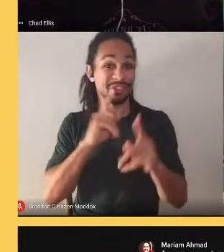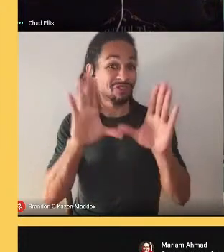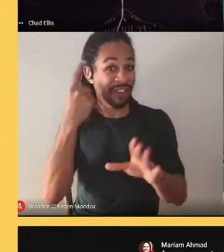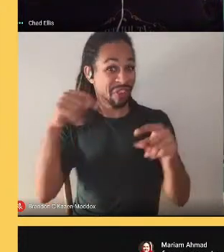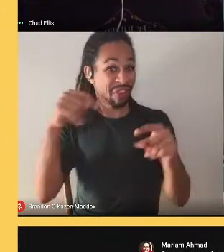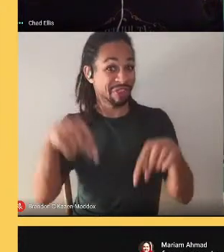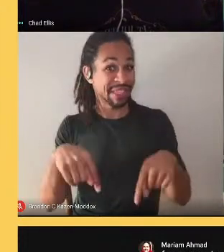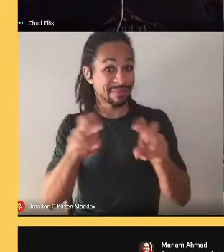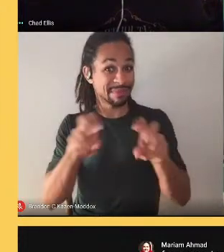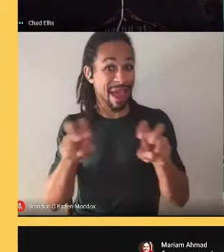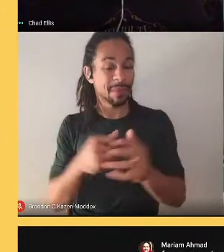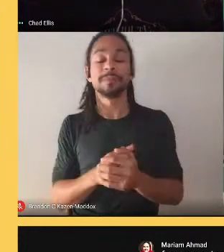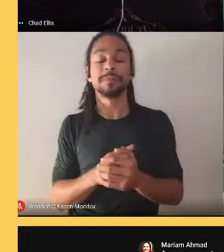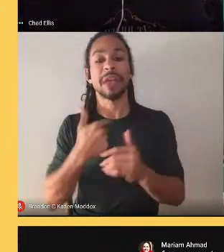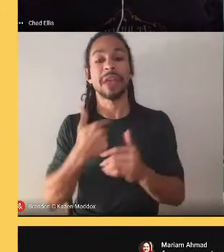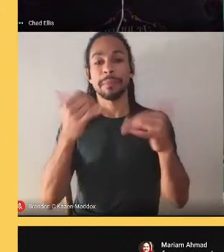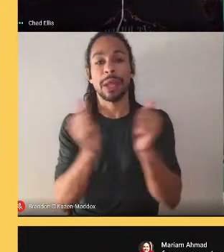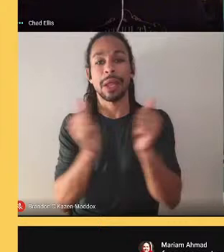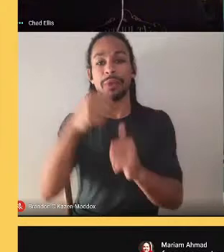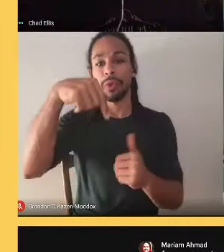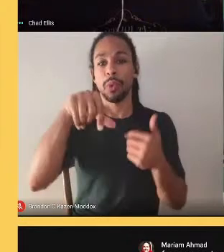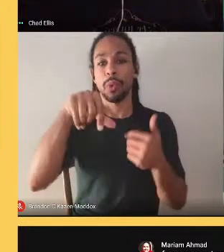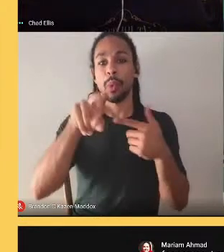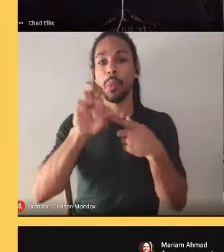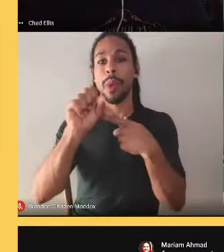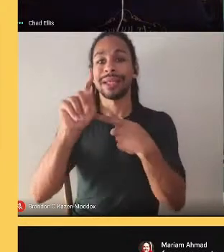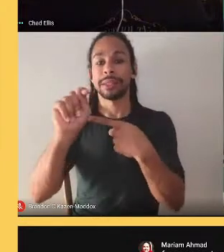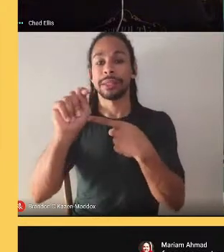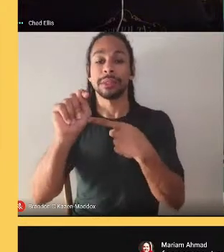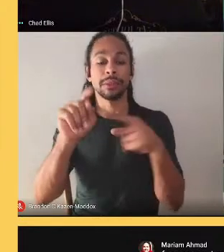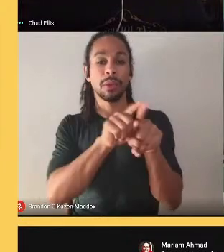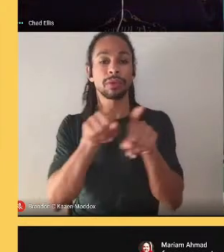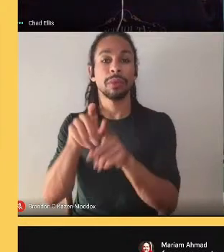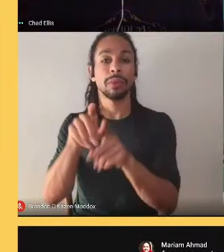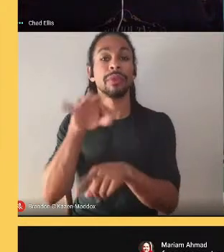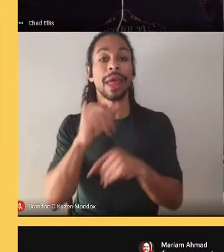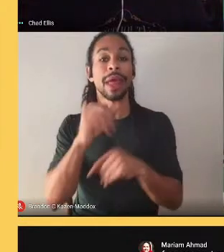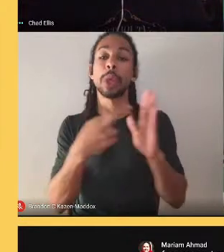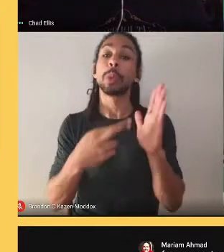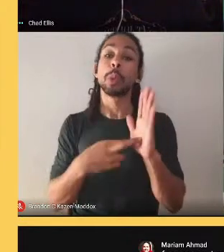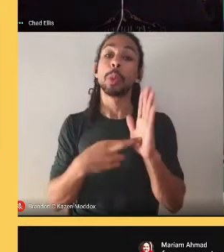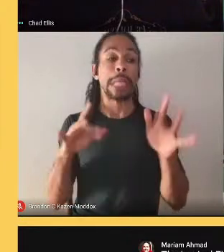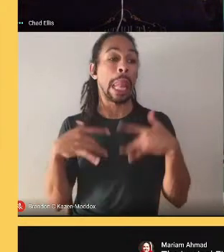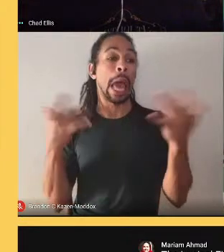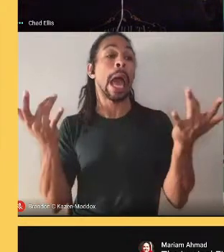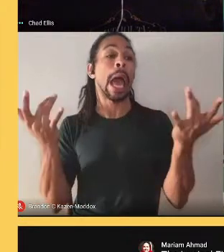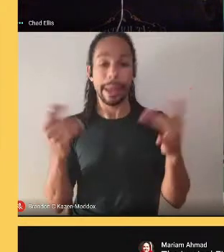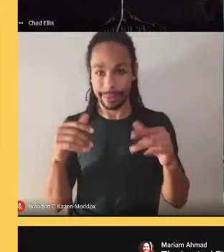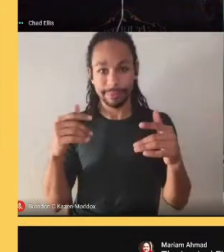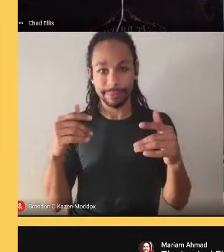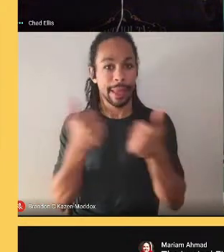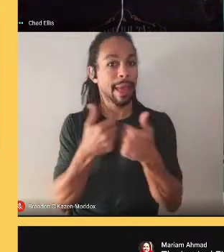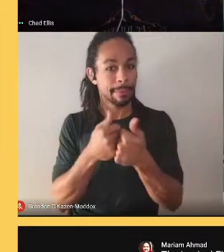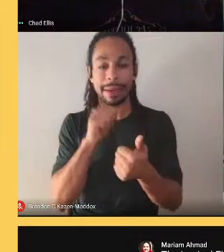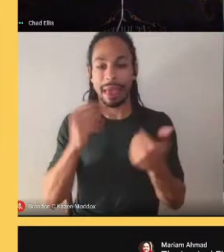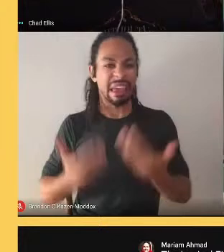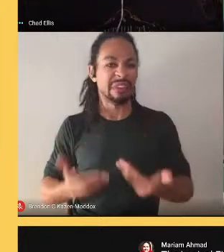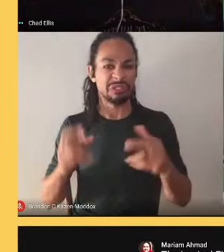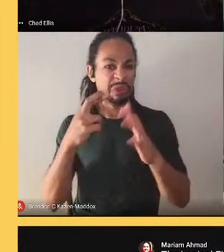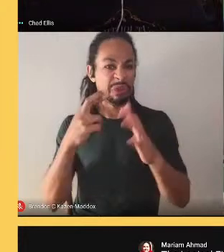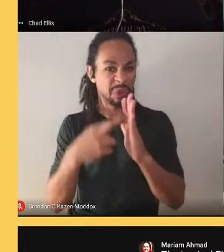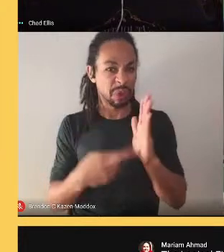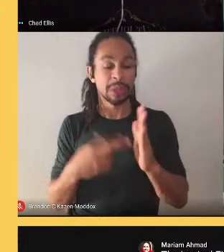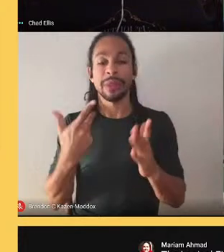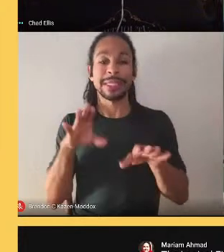with Quest as well, which is a nice rules-light game that is a stepping stone away from D&D, if that's where you want to